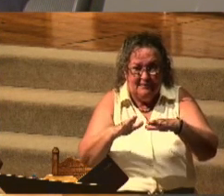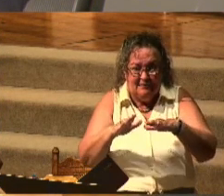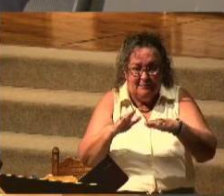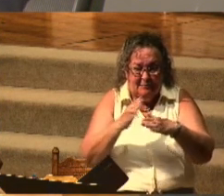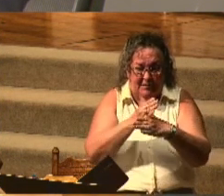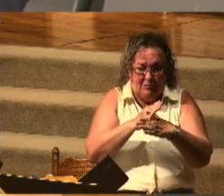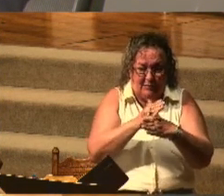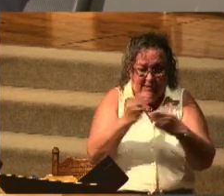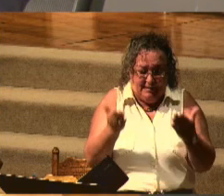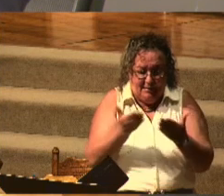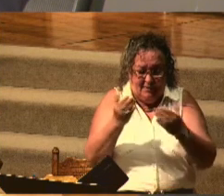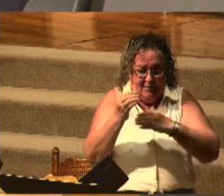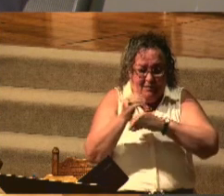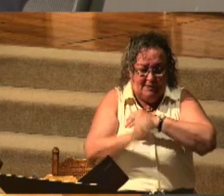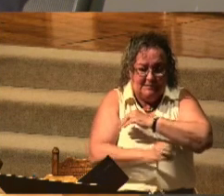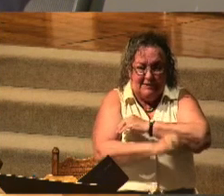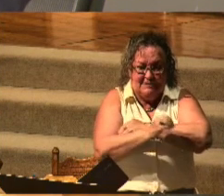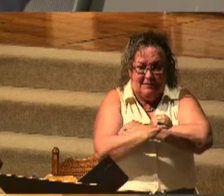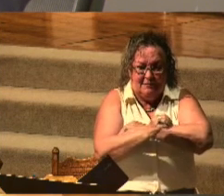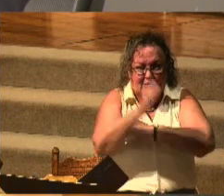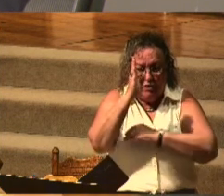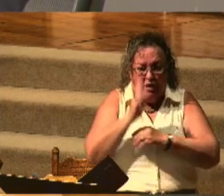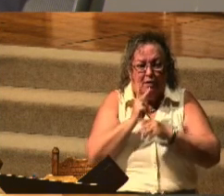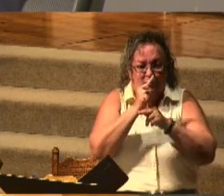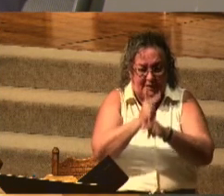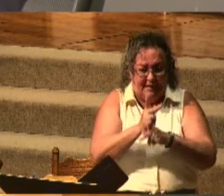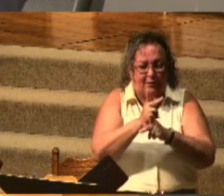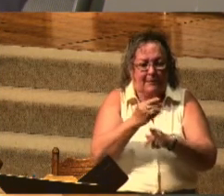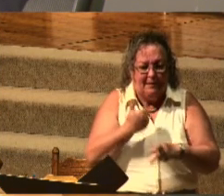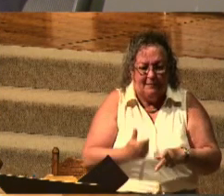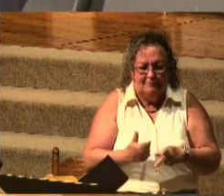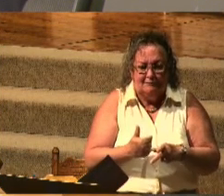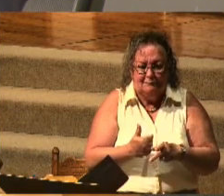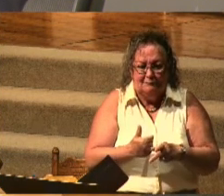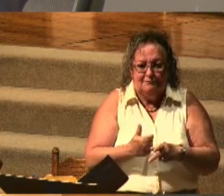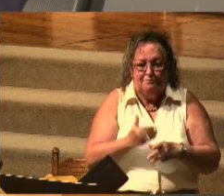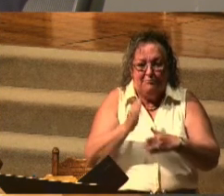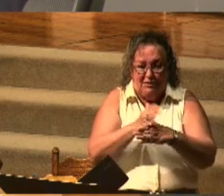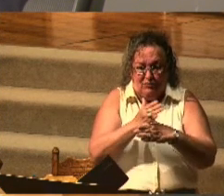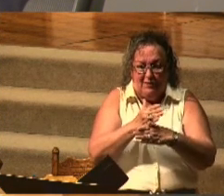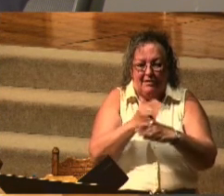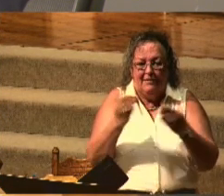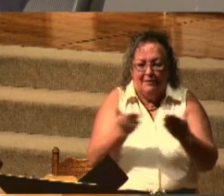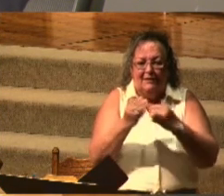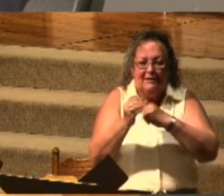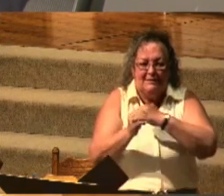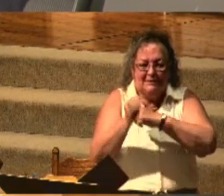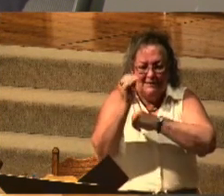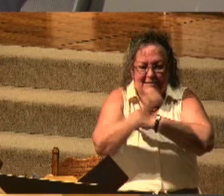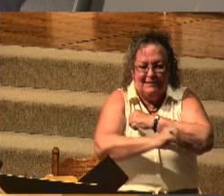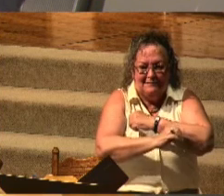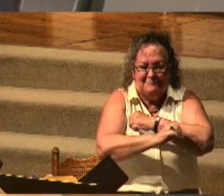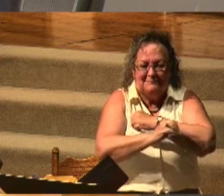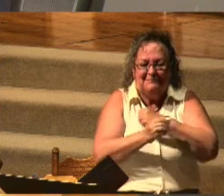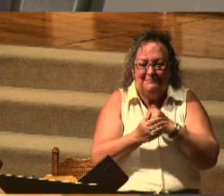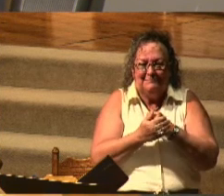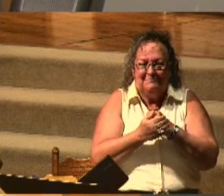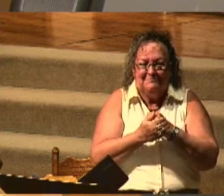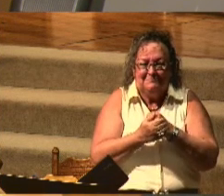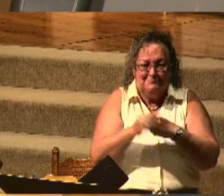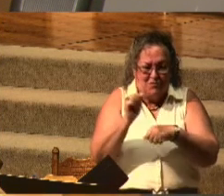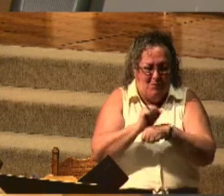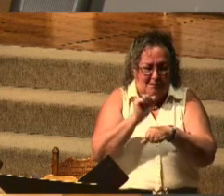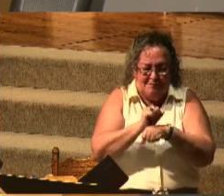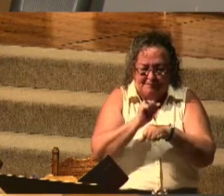sunset, God will take care of me. Between here and sunset, there are roads that are rough, many rocks